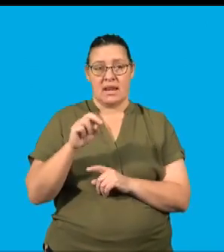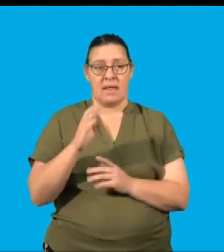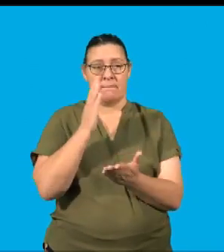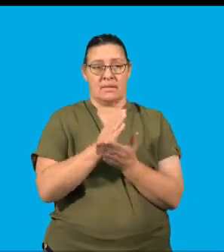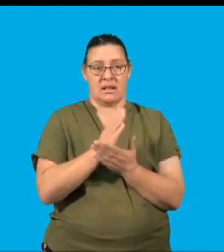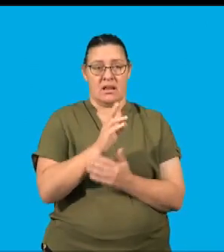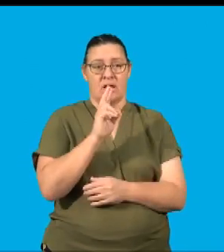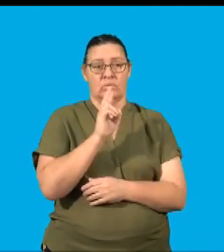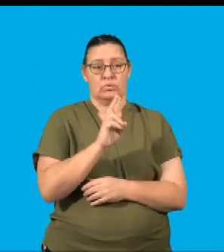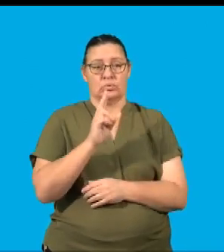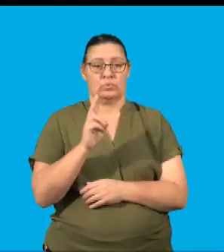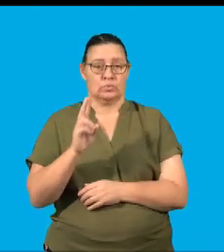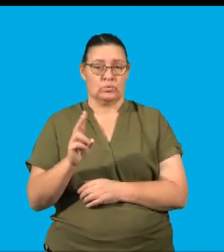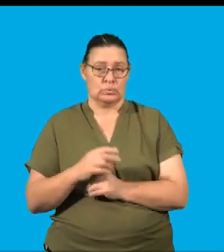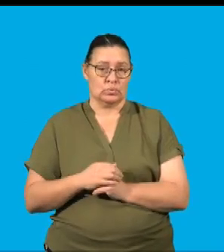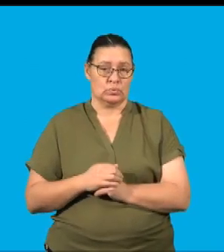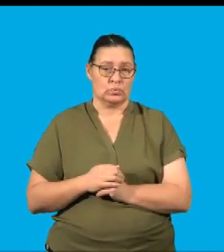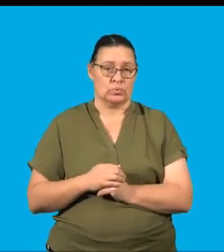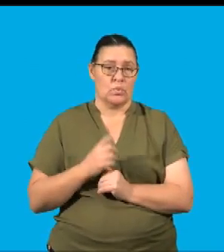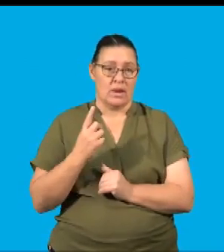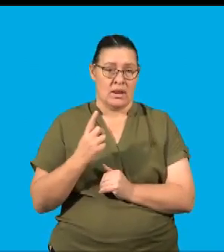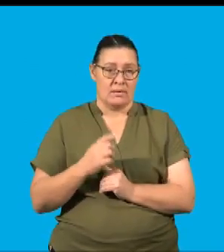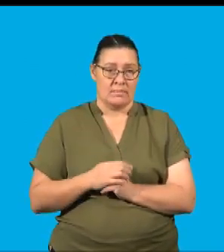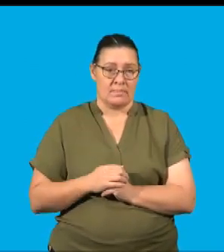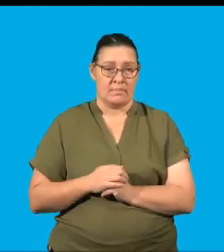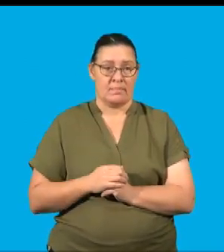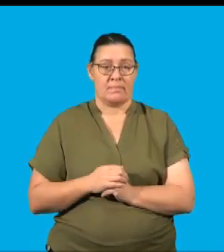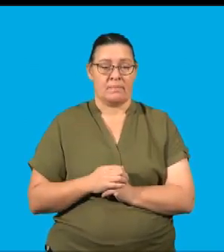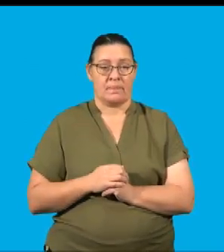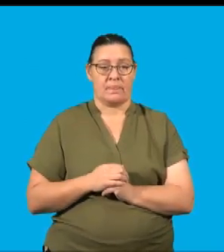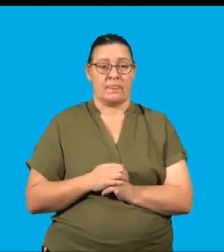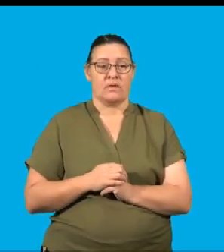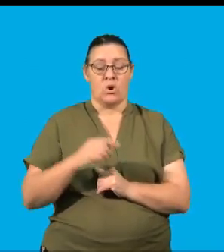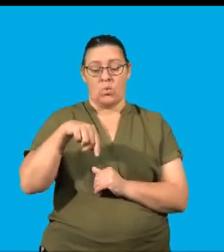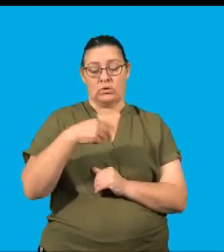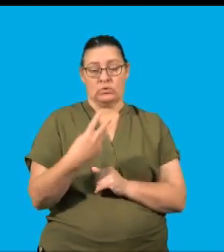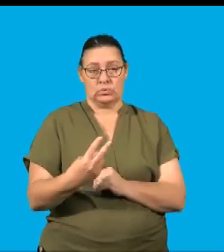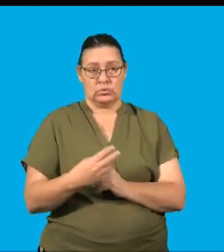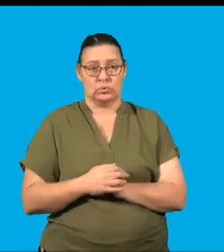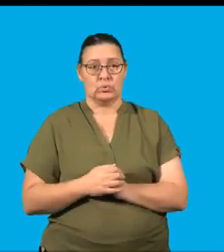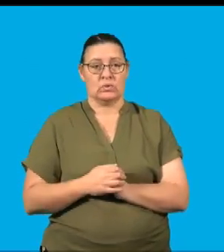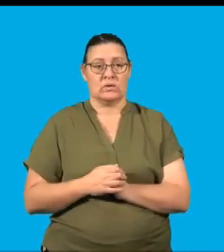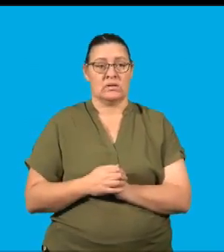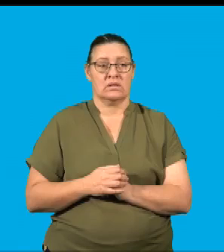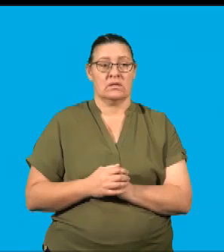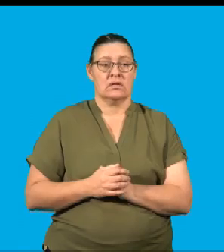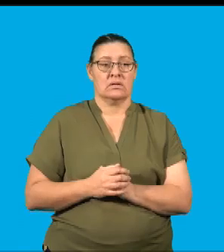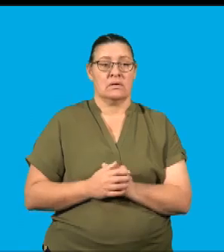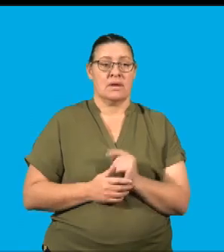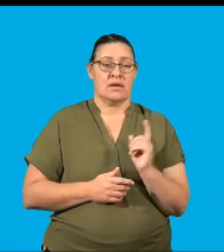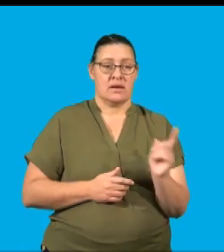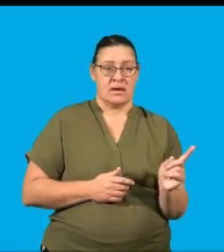value. This is your quartile, what? Quartile 2. So since this is your quartile 2, this one would be your